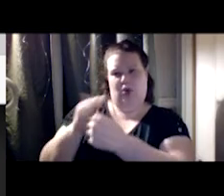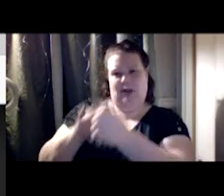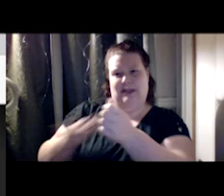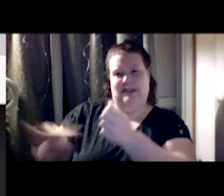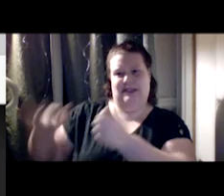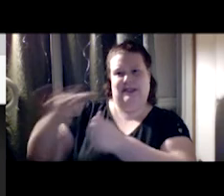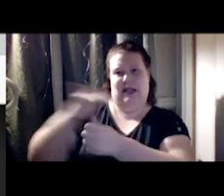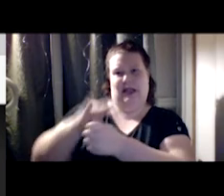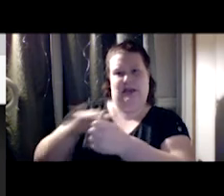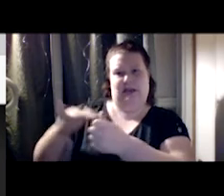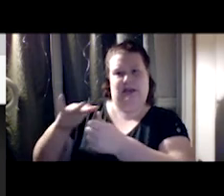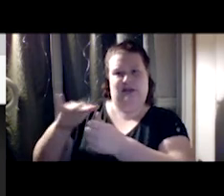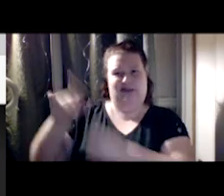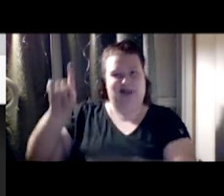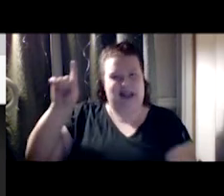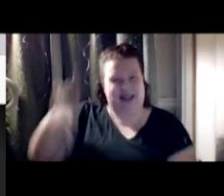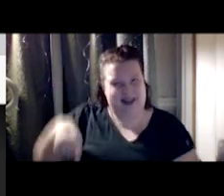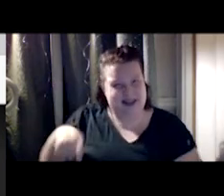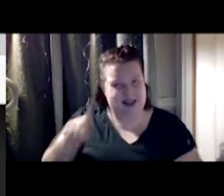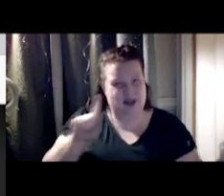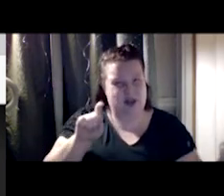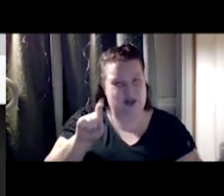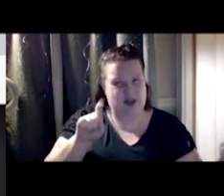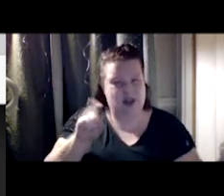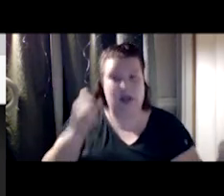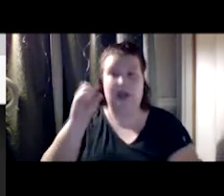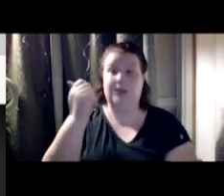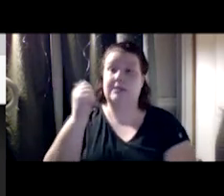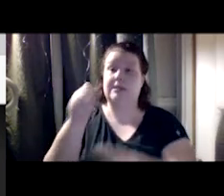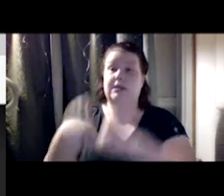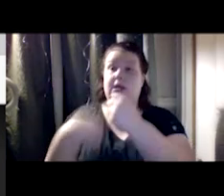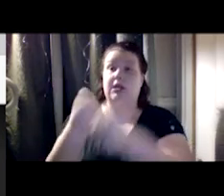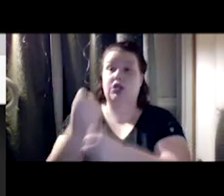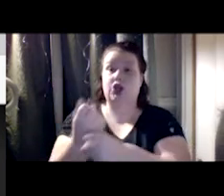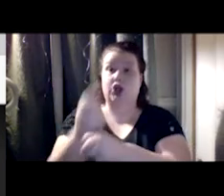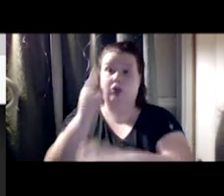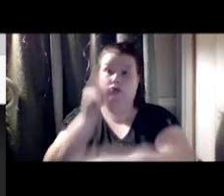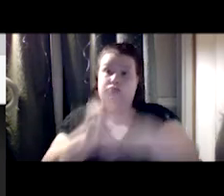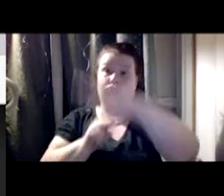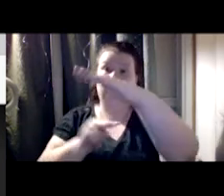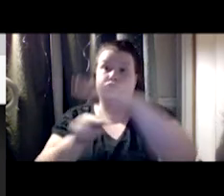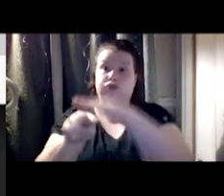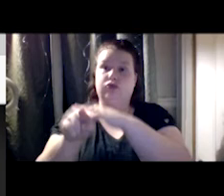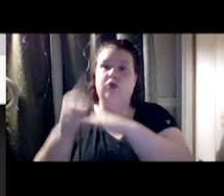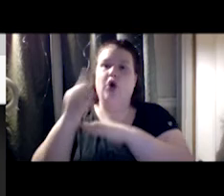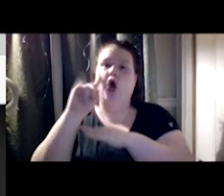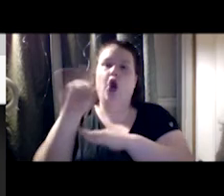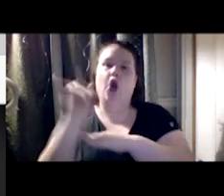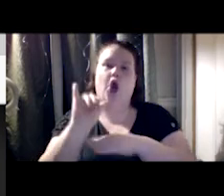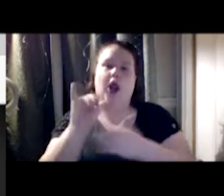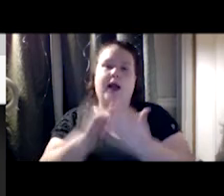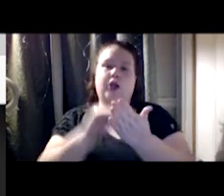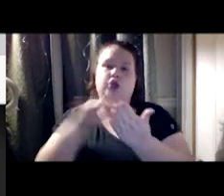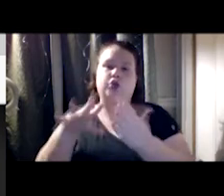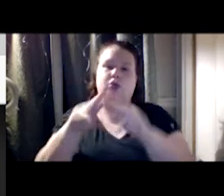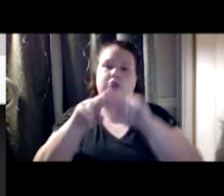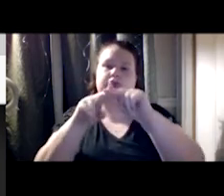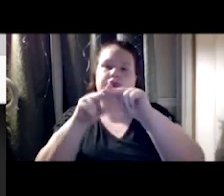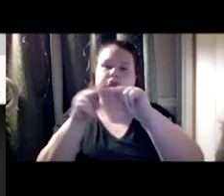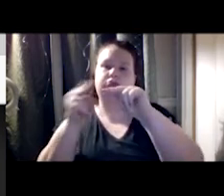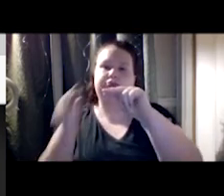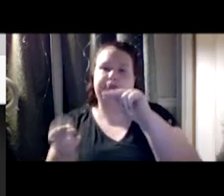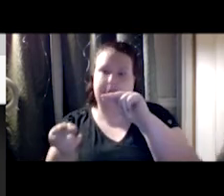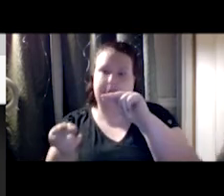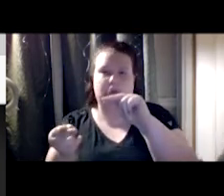population projections, because it seemed like over the 10 years that there was actually going to be a decline and not an increase.